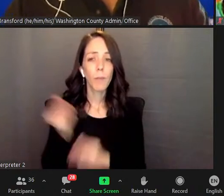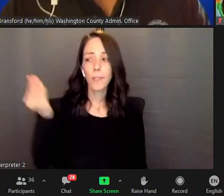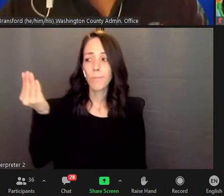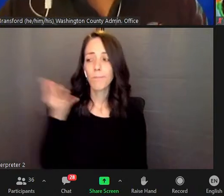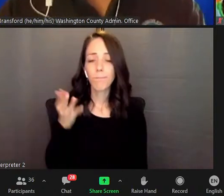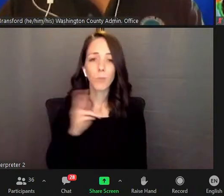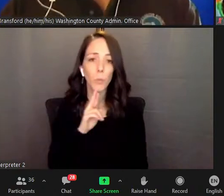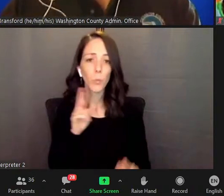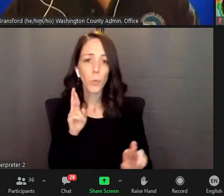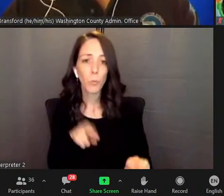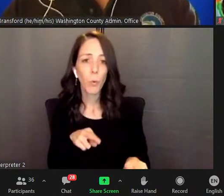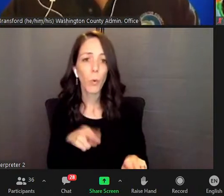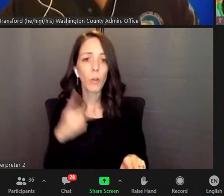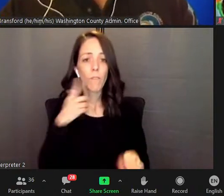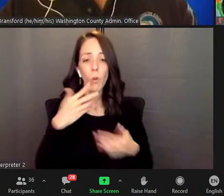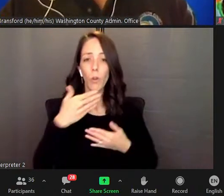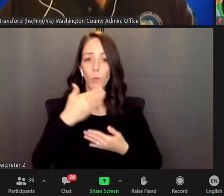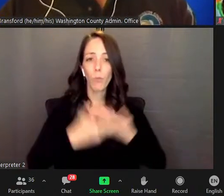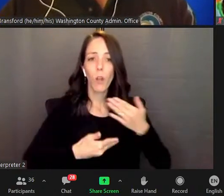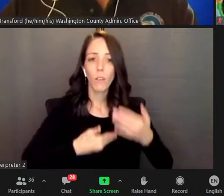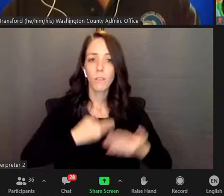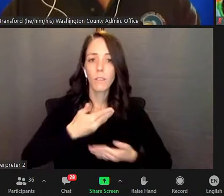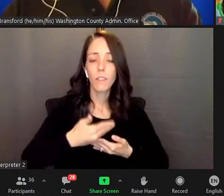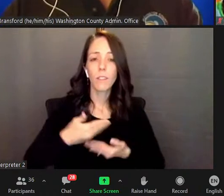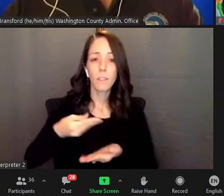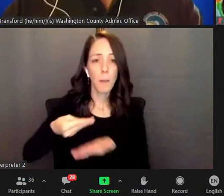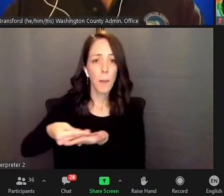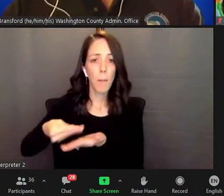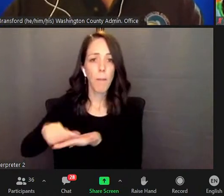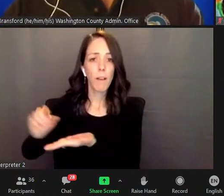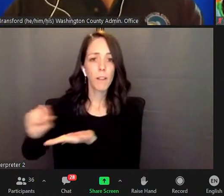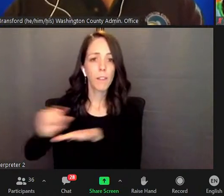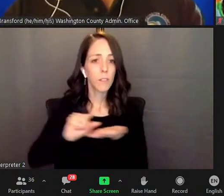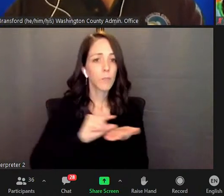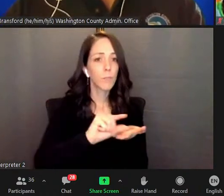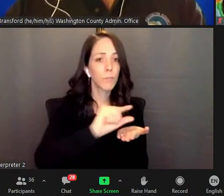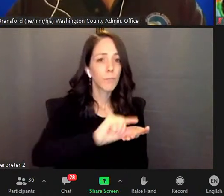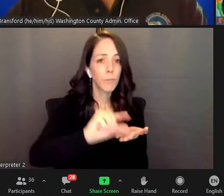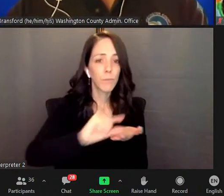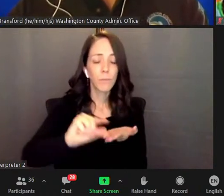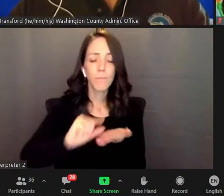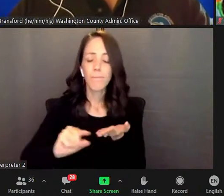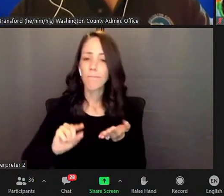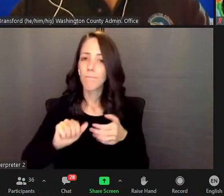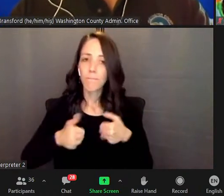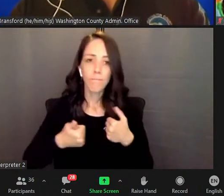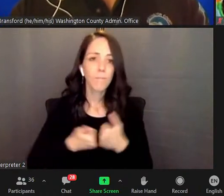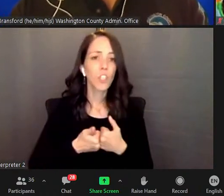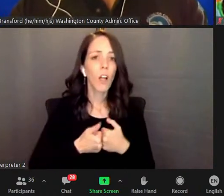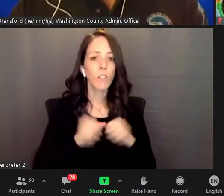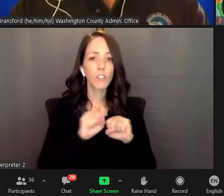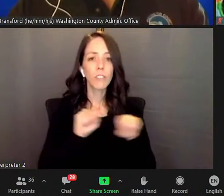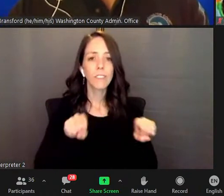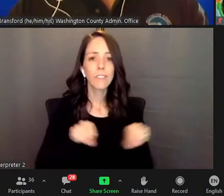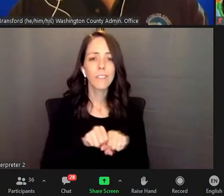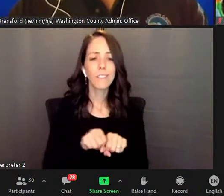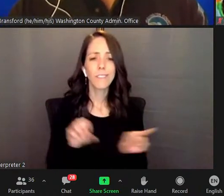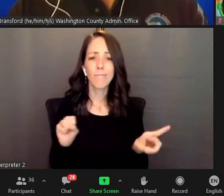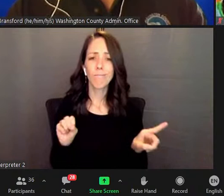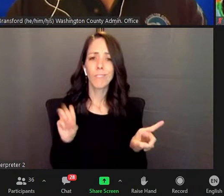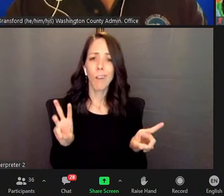process and how the money is coming out. It's a difficult system. The software system is